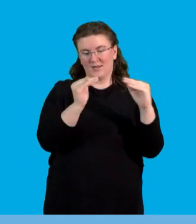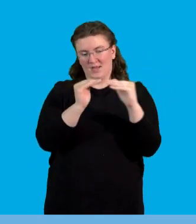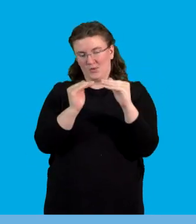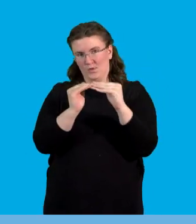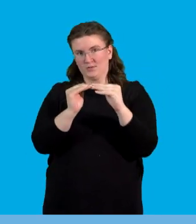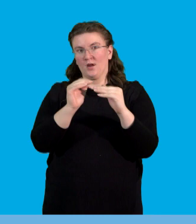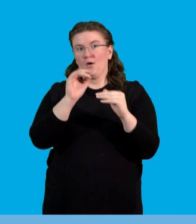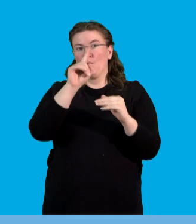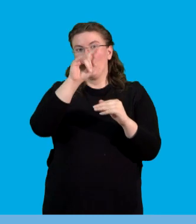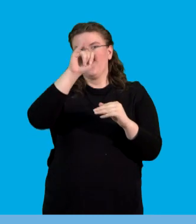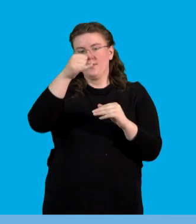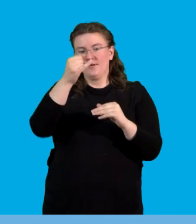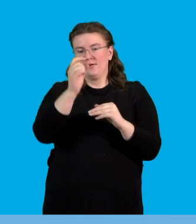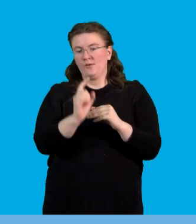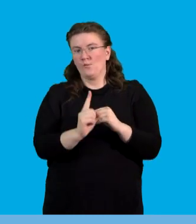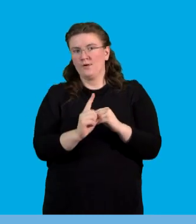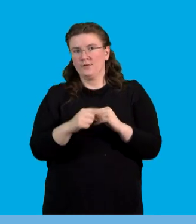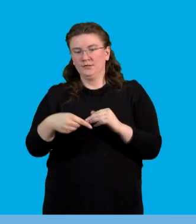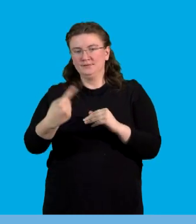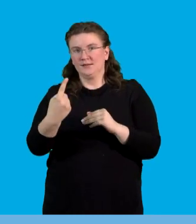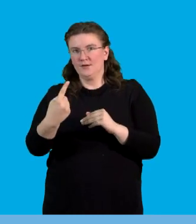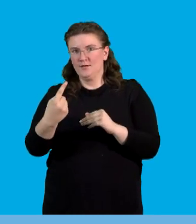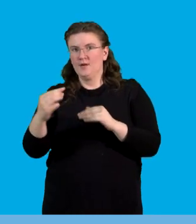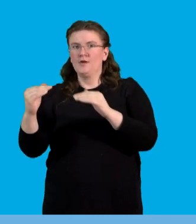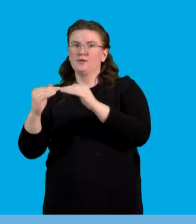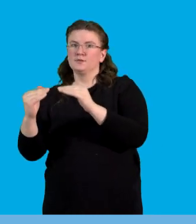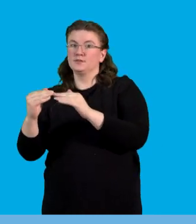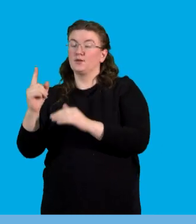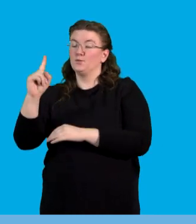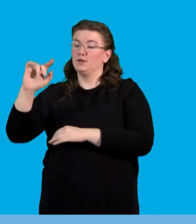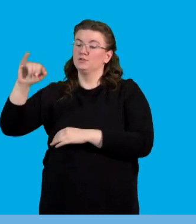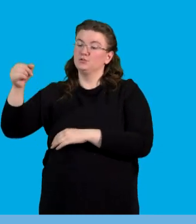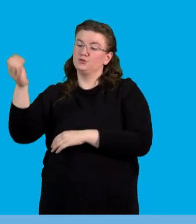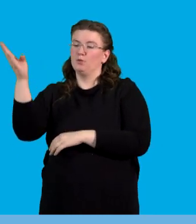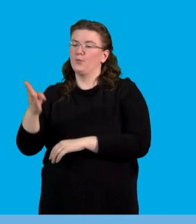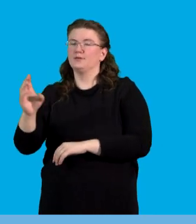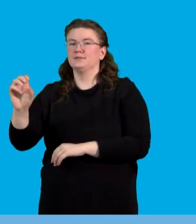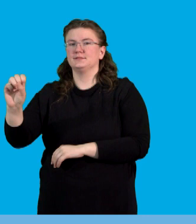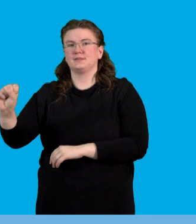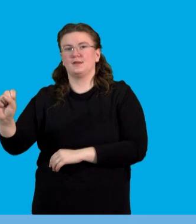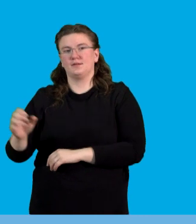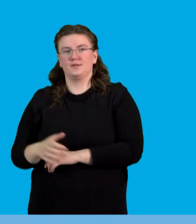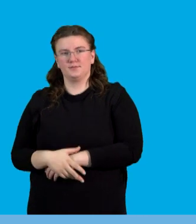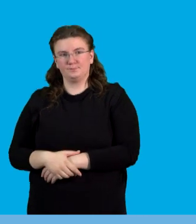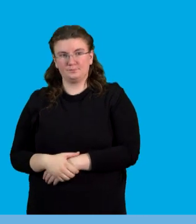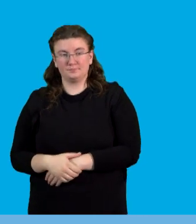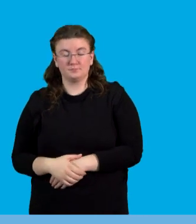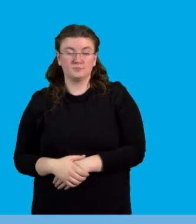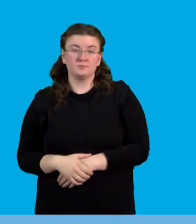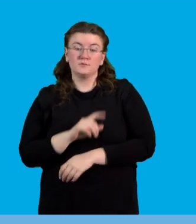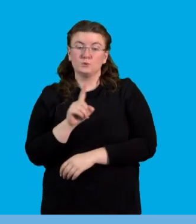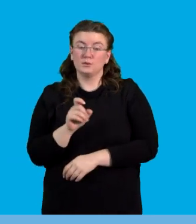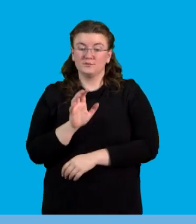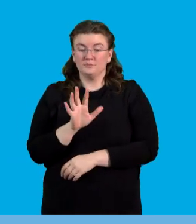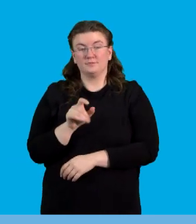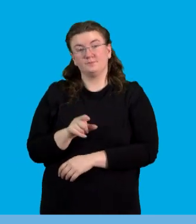energy over 1 second, or 1 joule per second. Now question 5